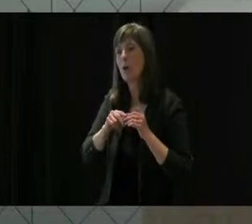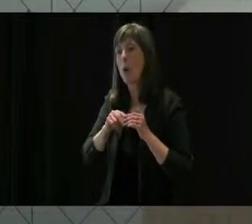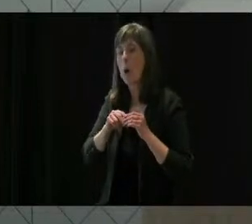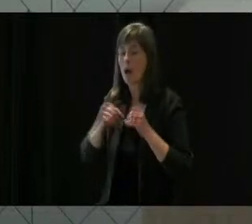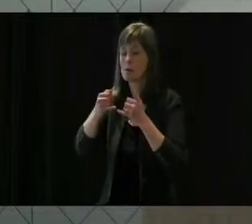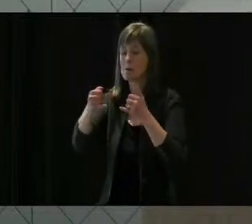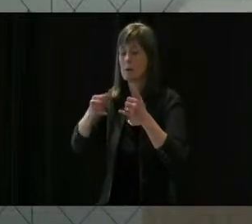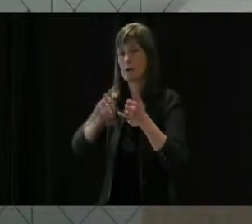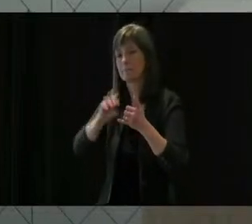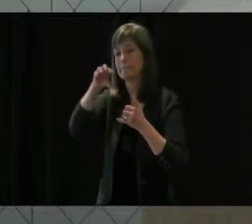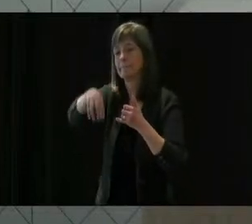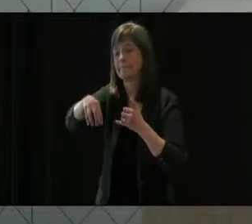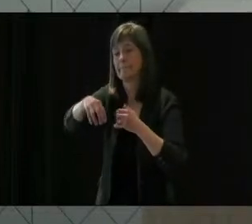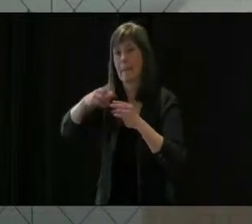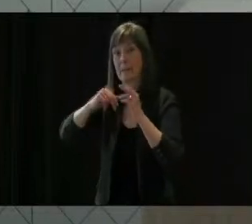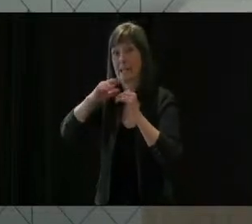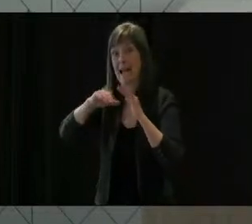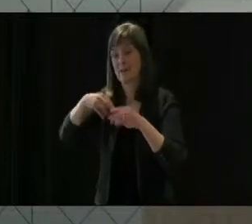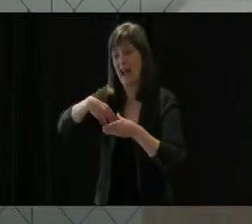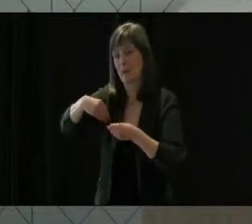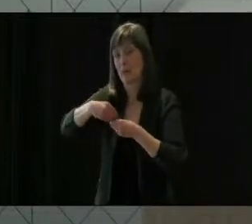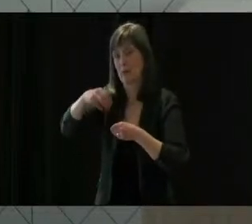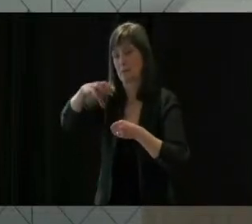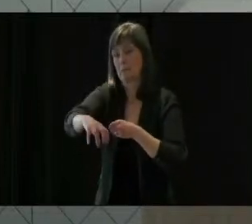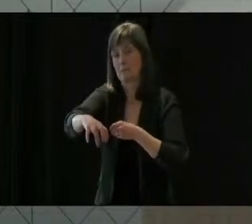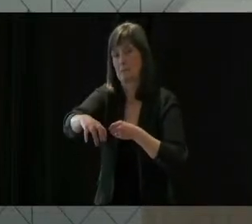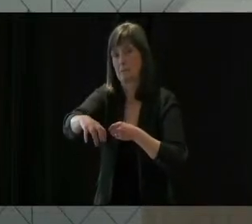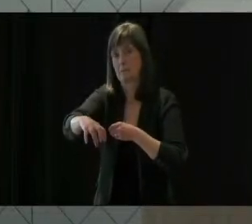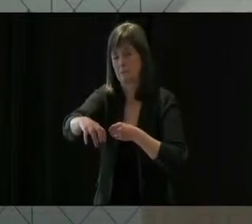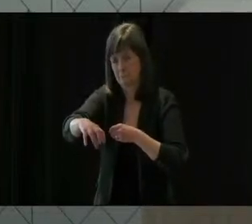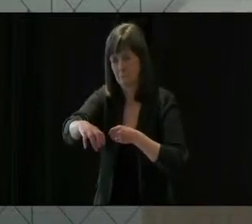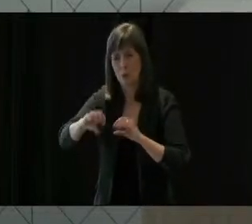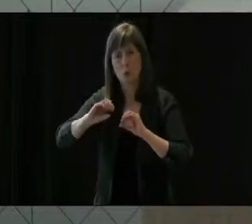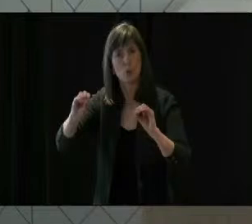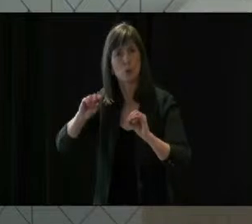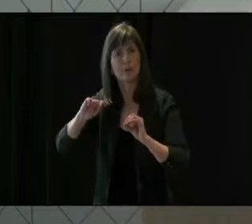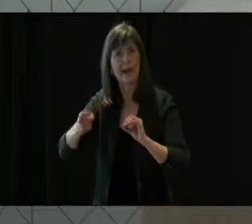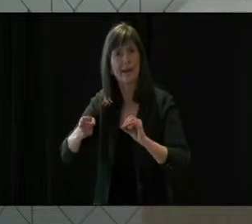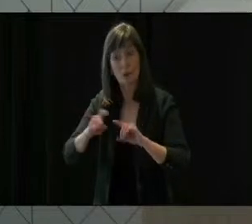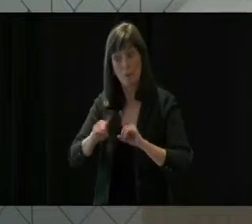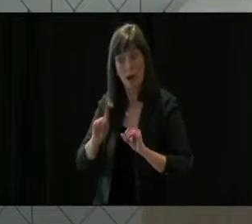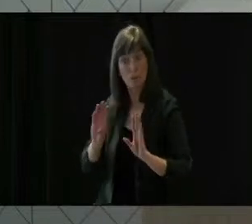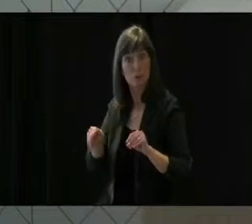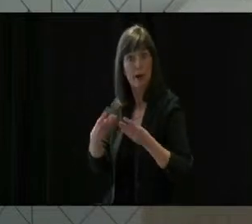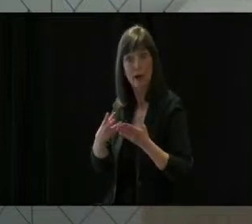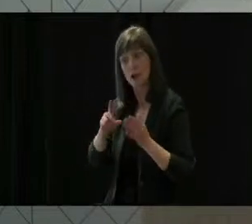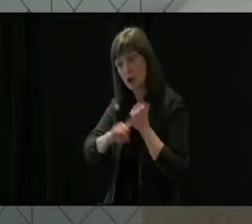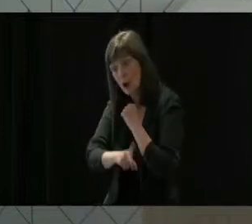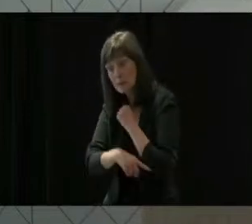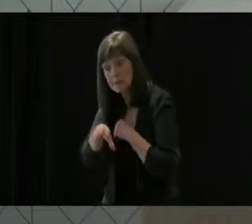we think that there are opportunities to move these properties into the